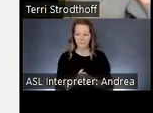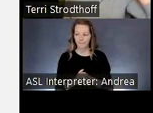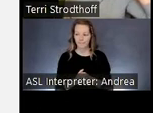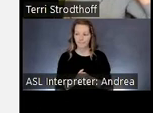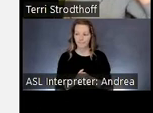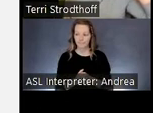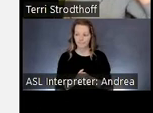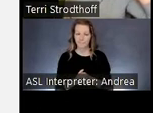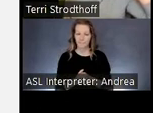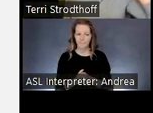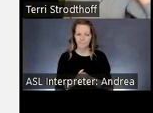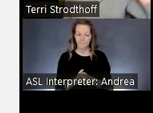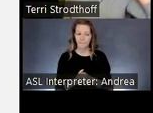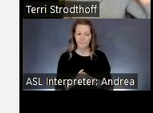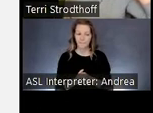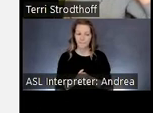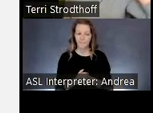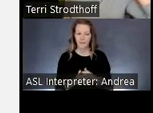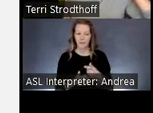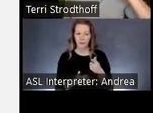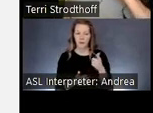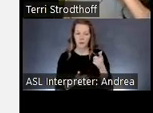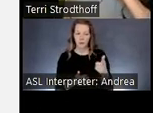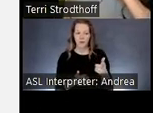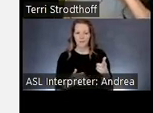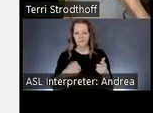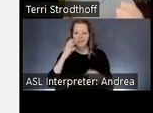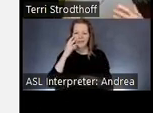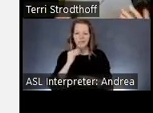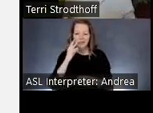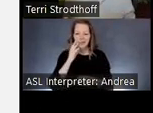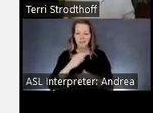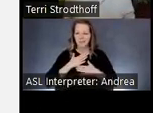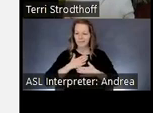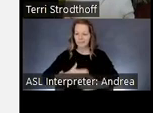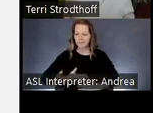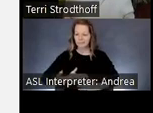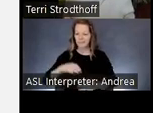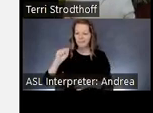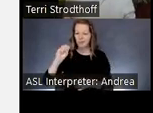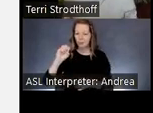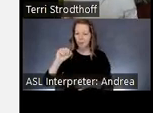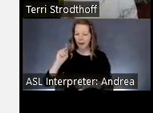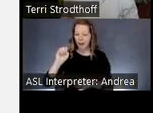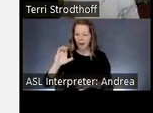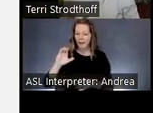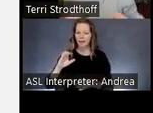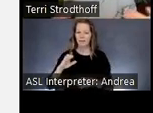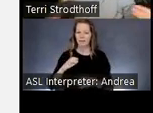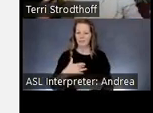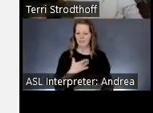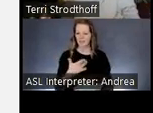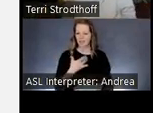gets into a lot of what we're experiencing within our body, our somatic sensory experience of emotion, and also